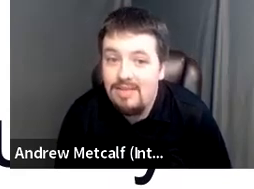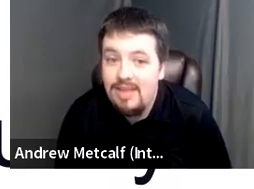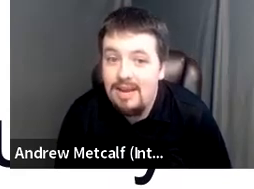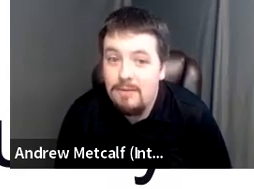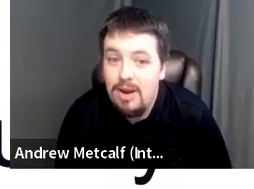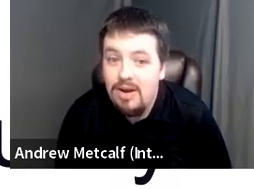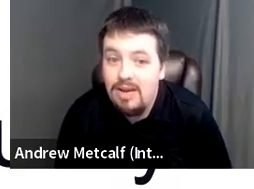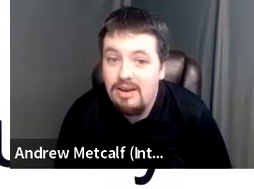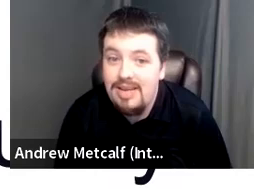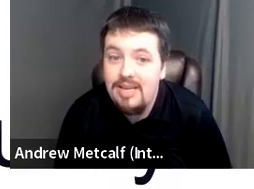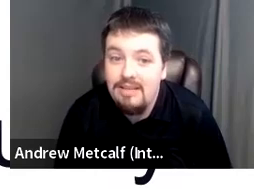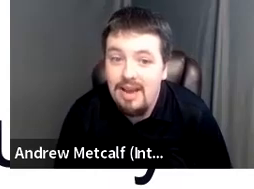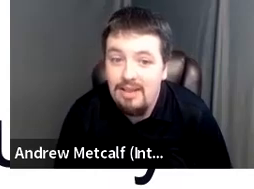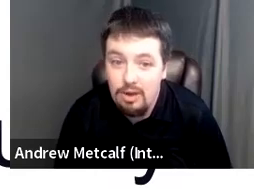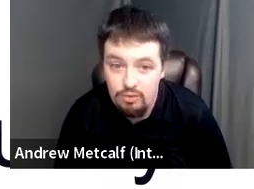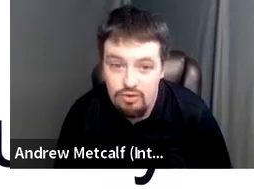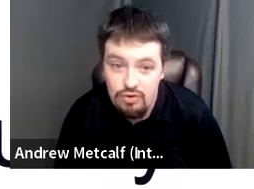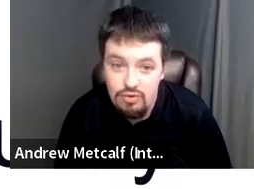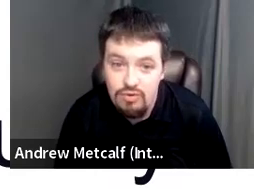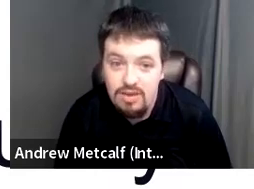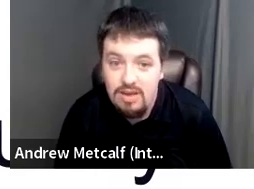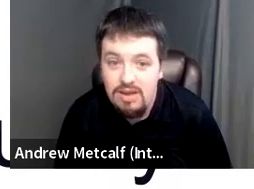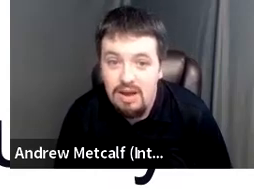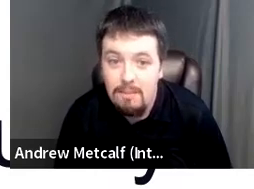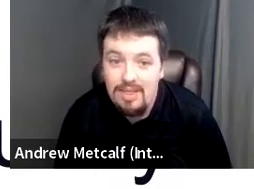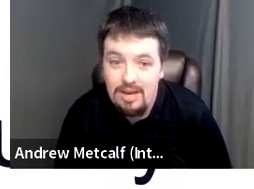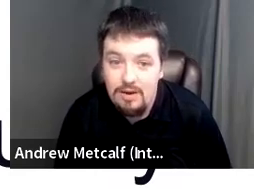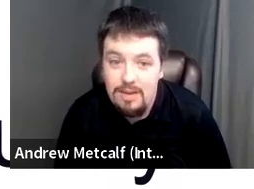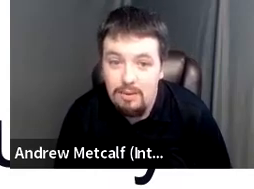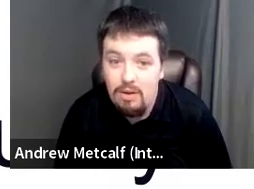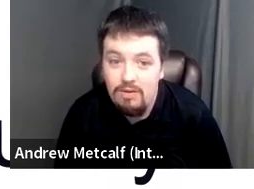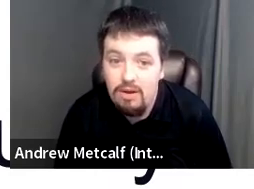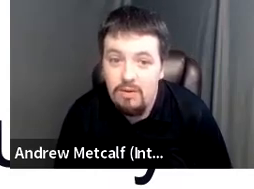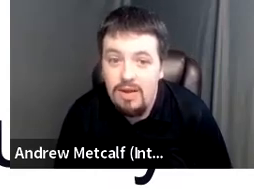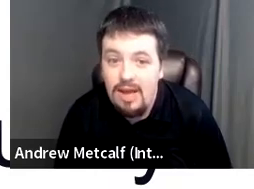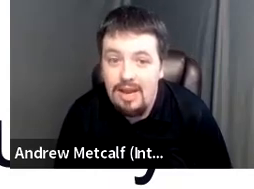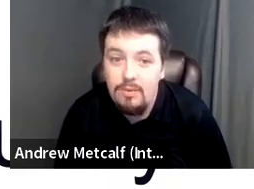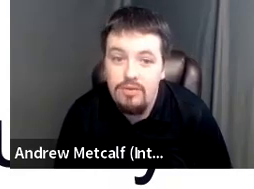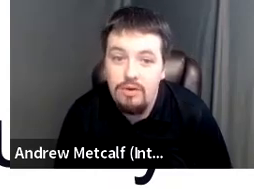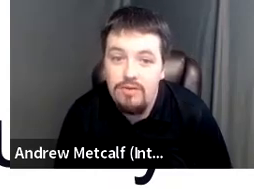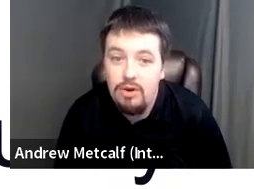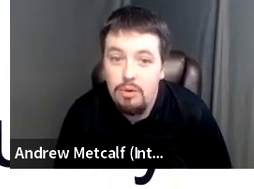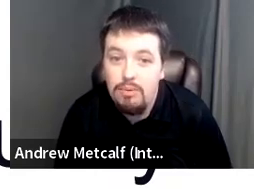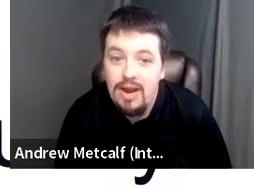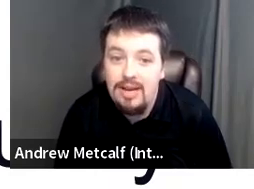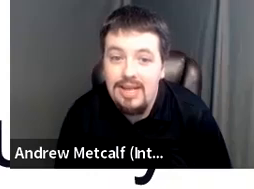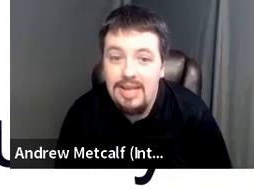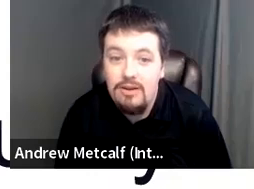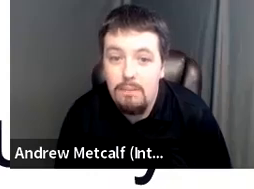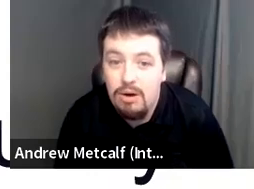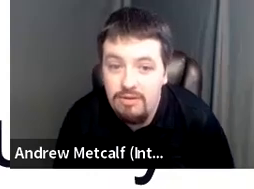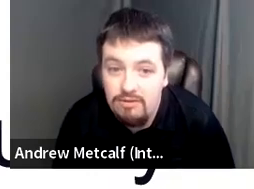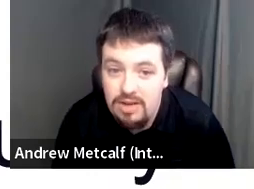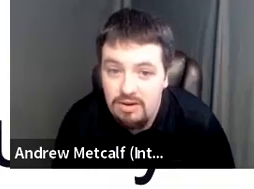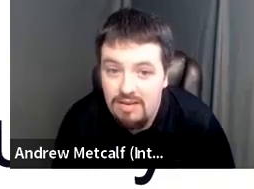that Native American Indian Sign Language was used by the hearing people also, and it was sort of incorporated